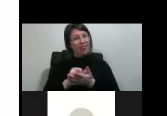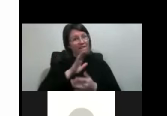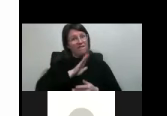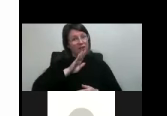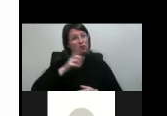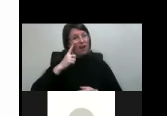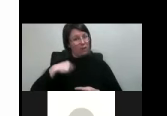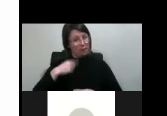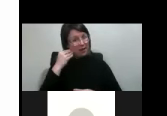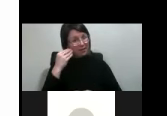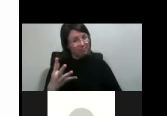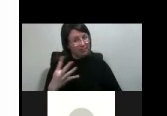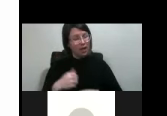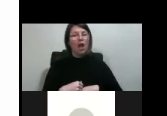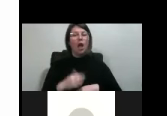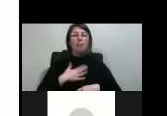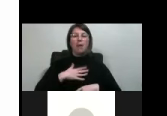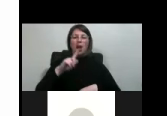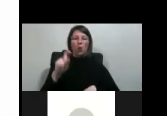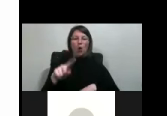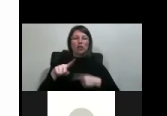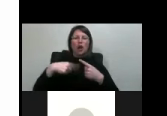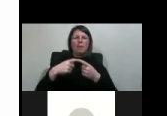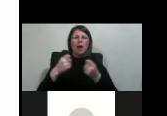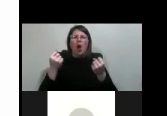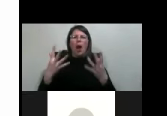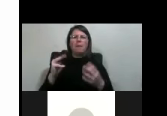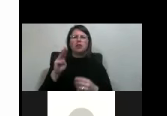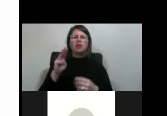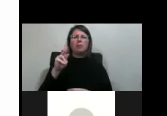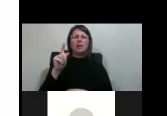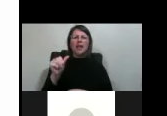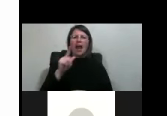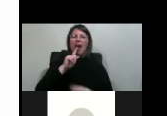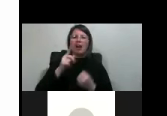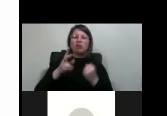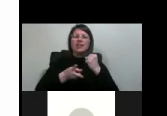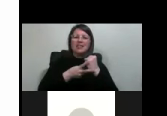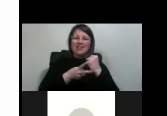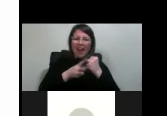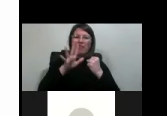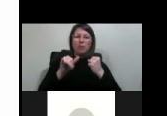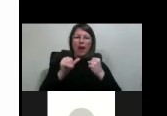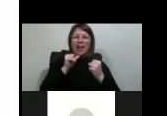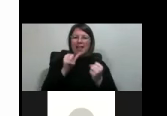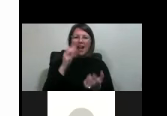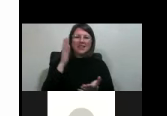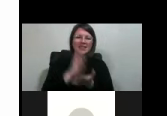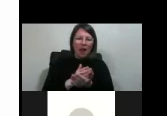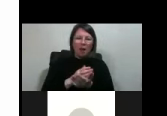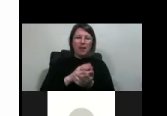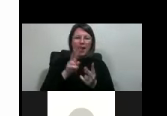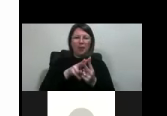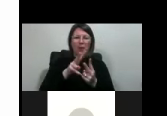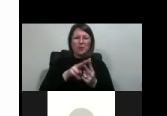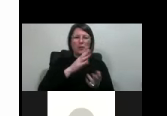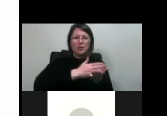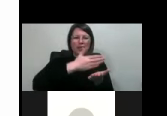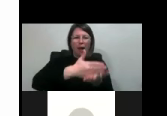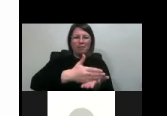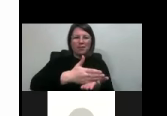My question is more about how much the MBTA actually saves by not stopping at, these two stops that have